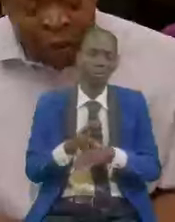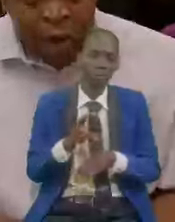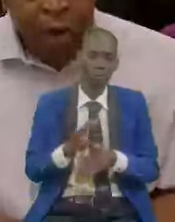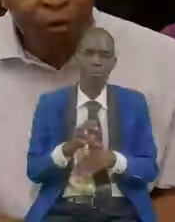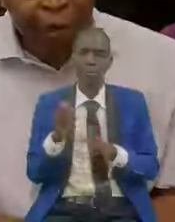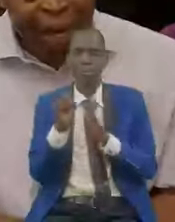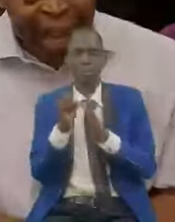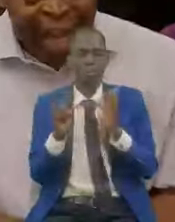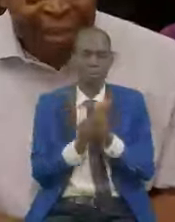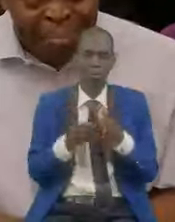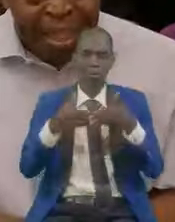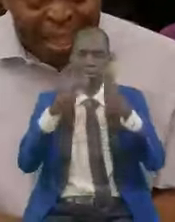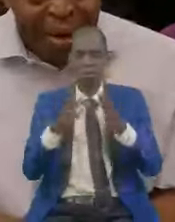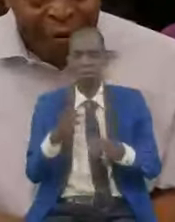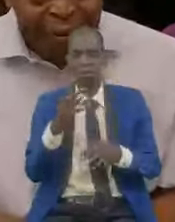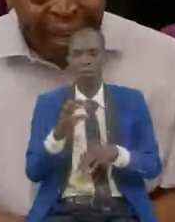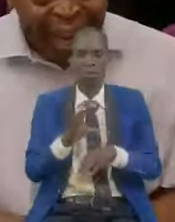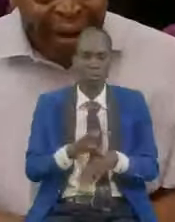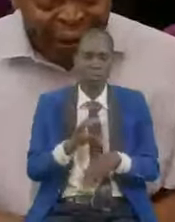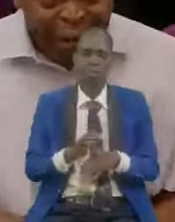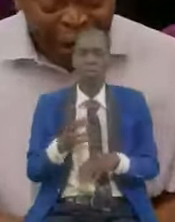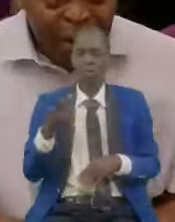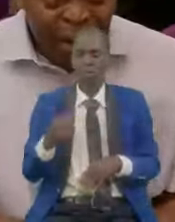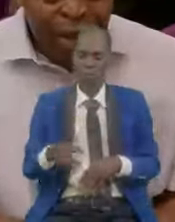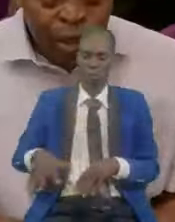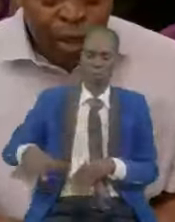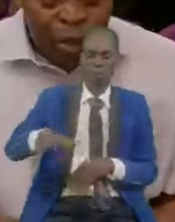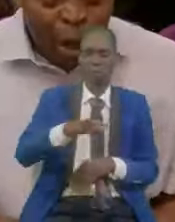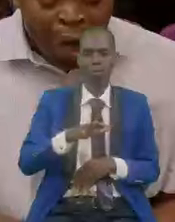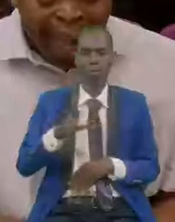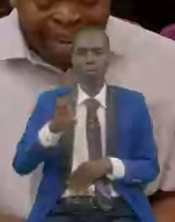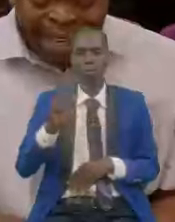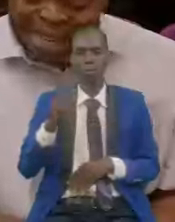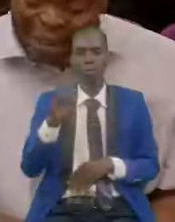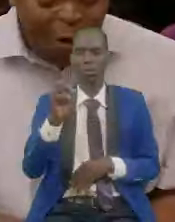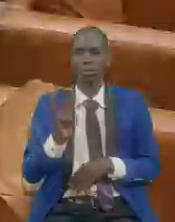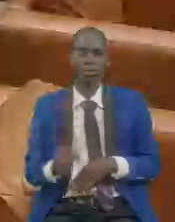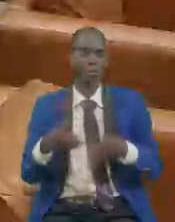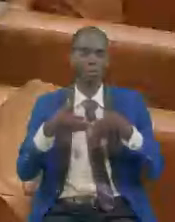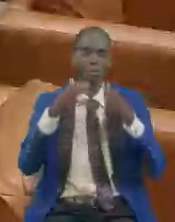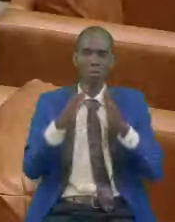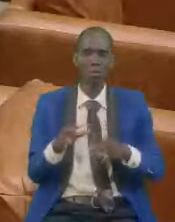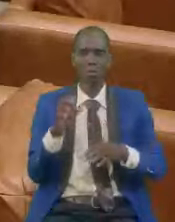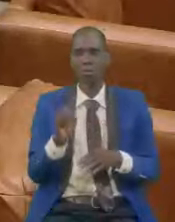state overseers, region overseers, any kind of overseer,